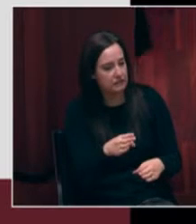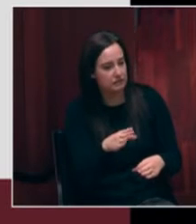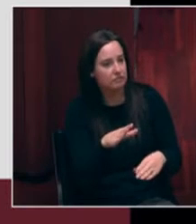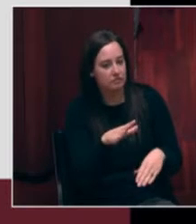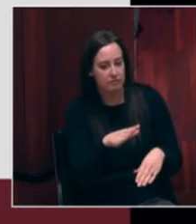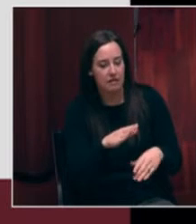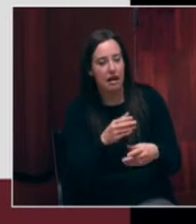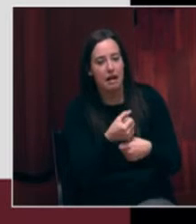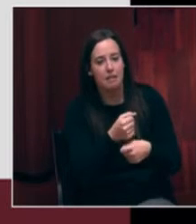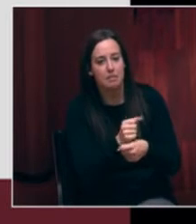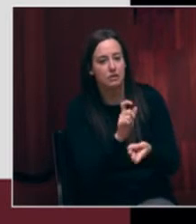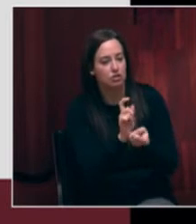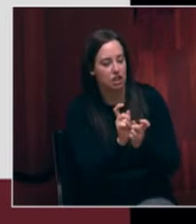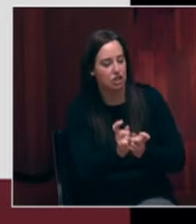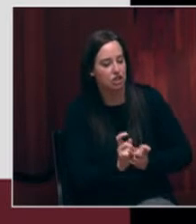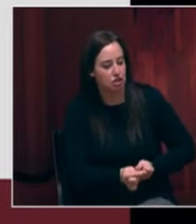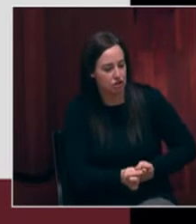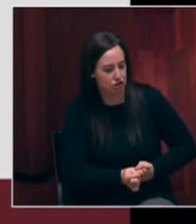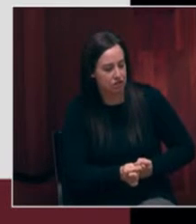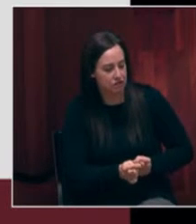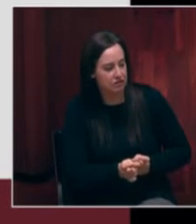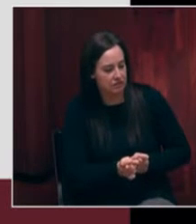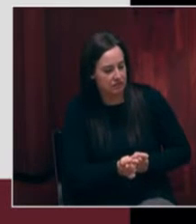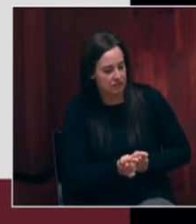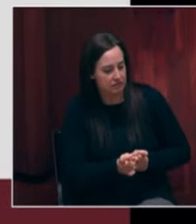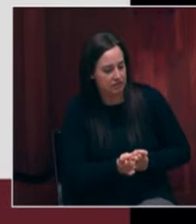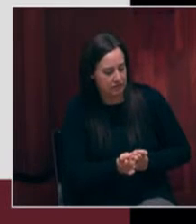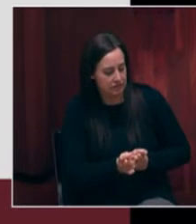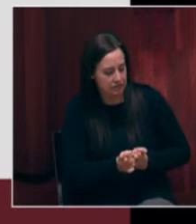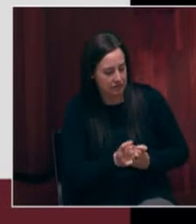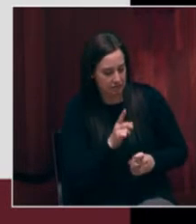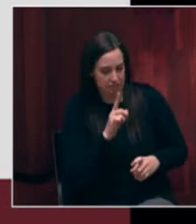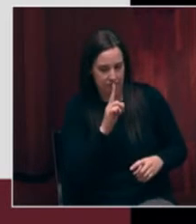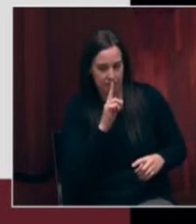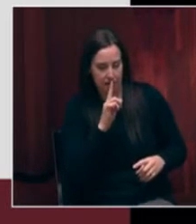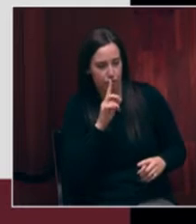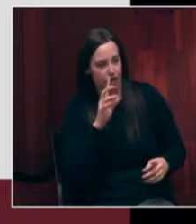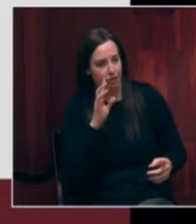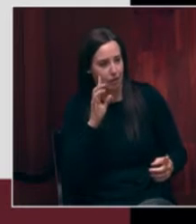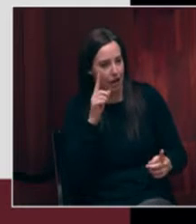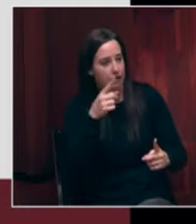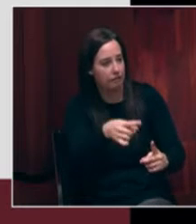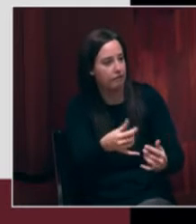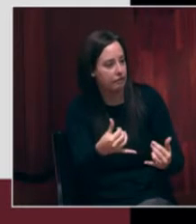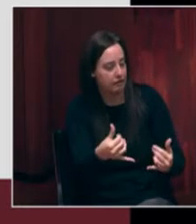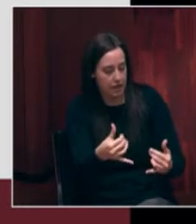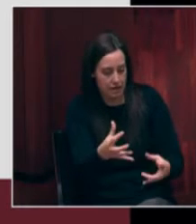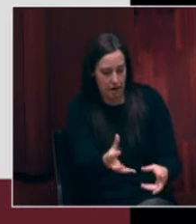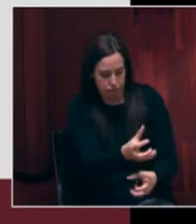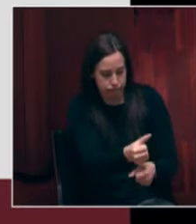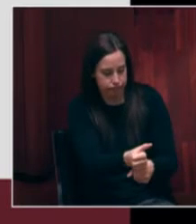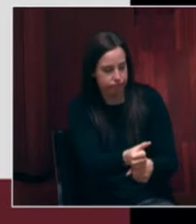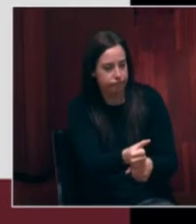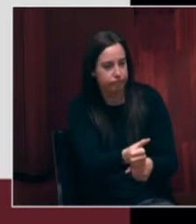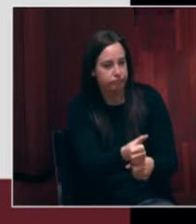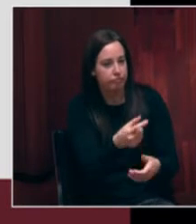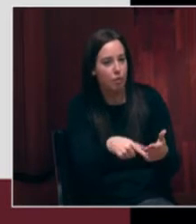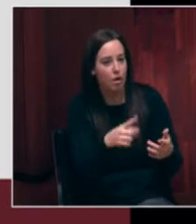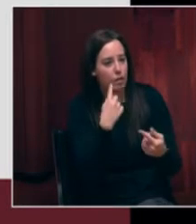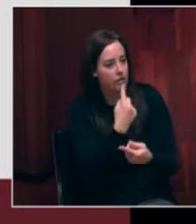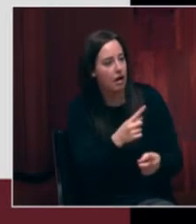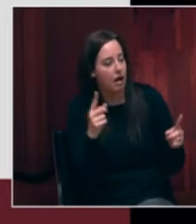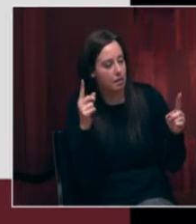changes. And we're kind of reaching the culminating point in all of that. So I'm going to review what we've accomplished in the last